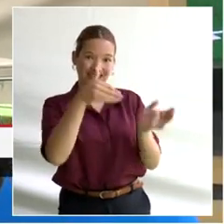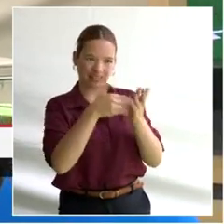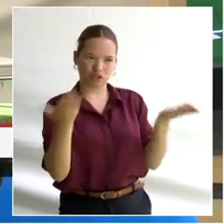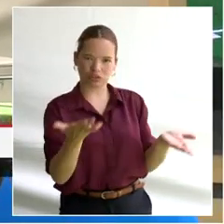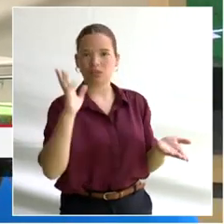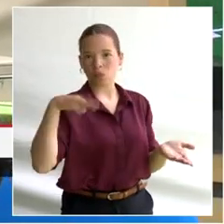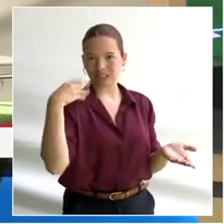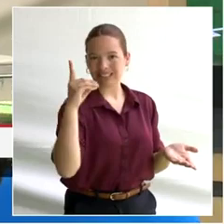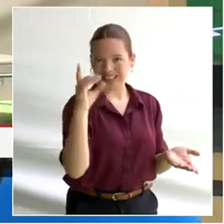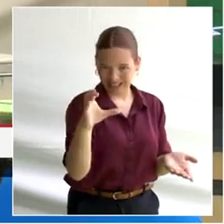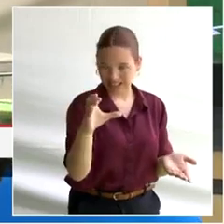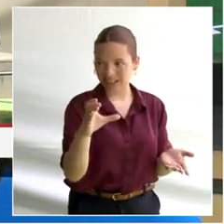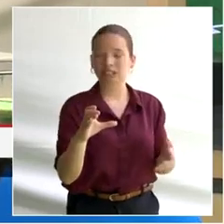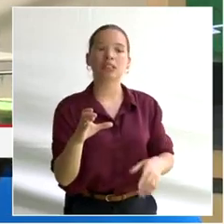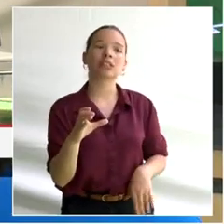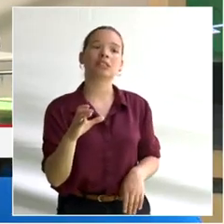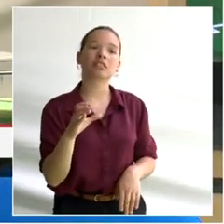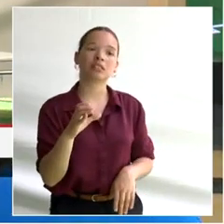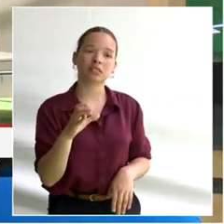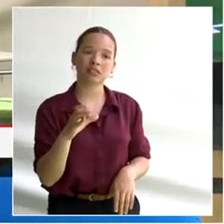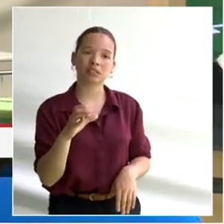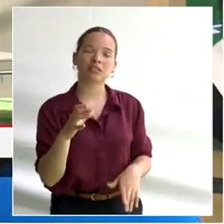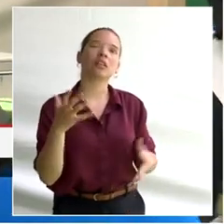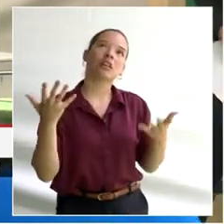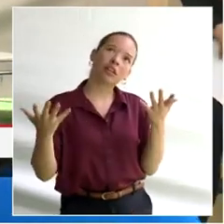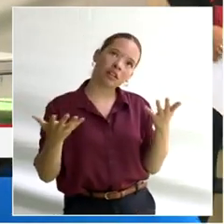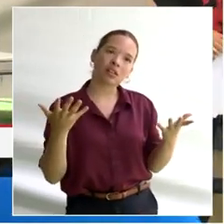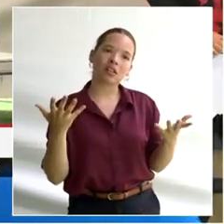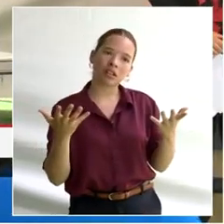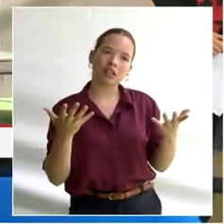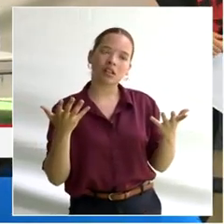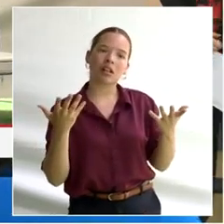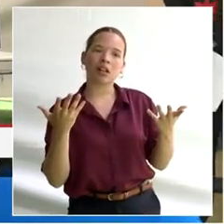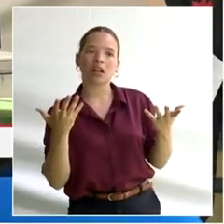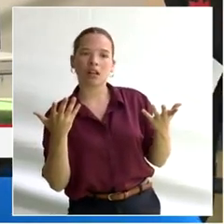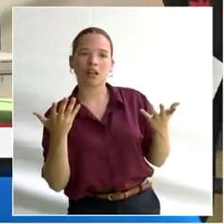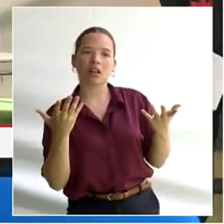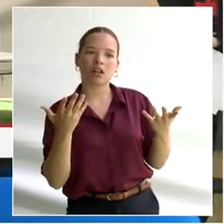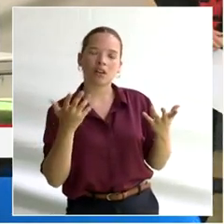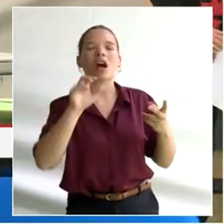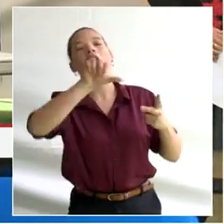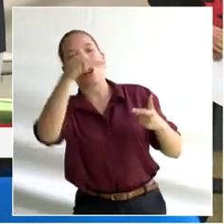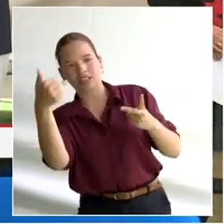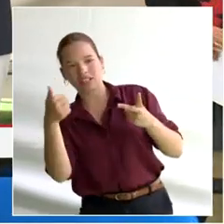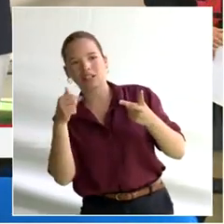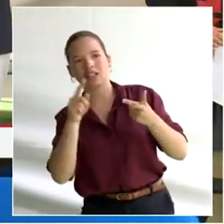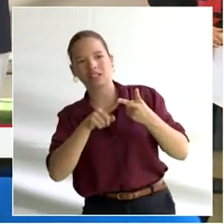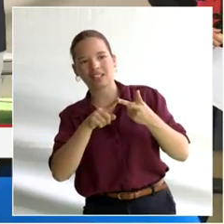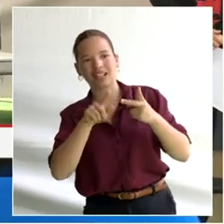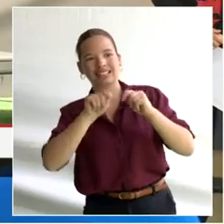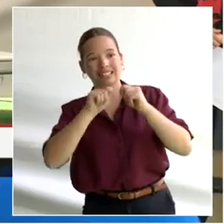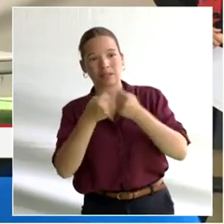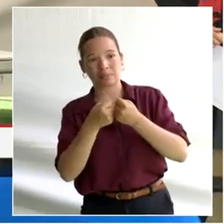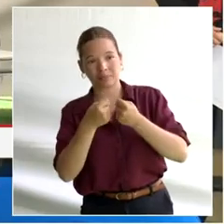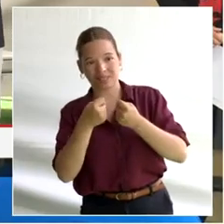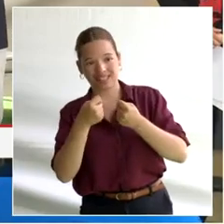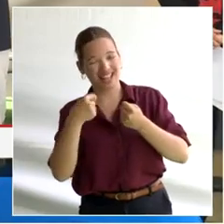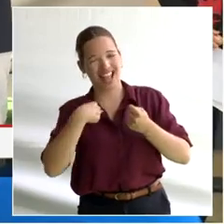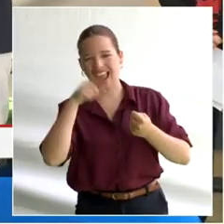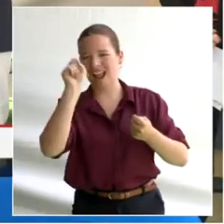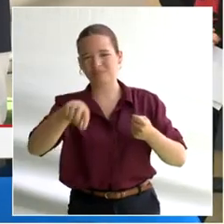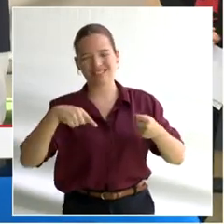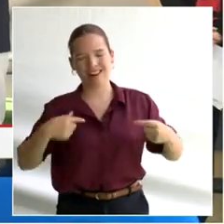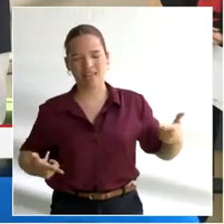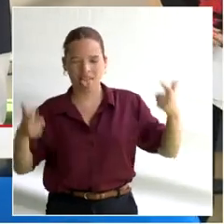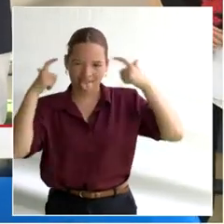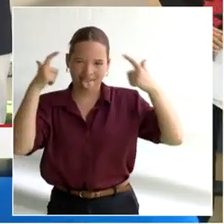you, but thank you for being here. And the other is our team. Sorry, guys, I have to say this because for people who came to the site 3